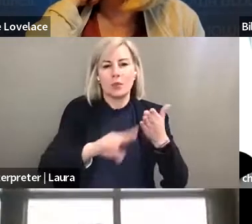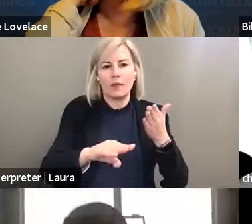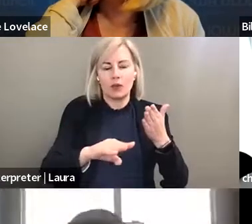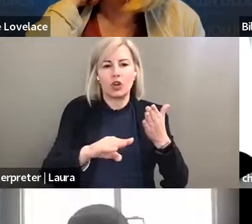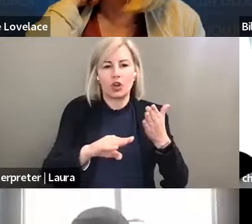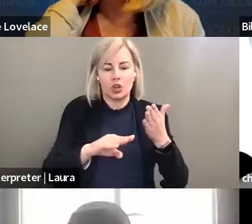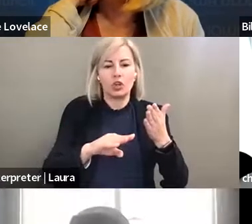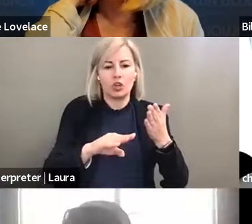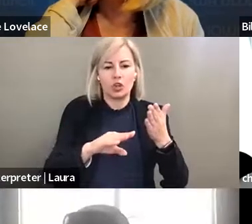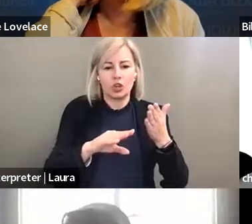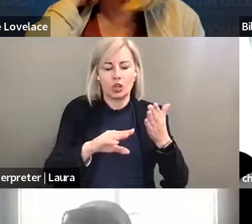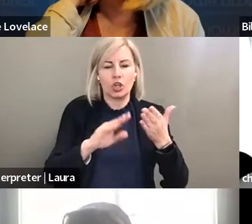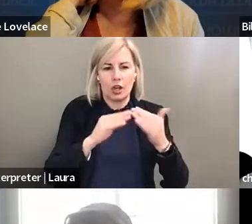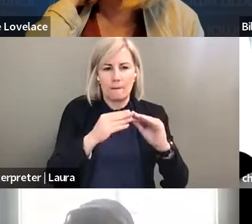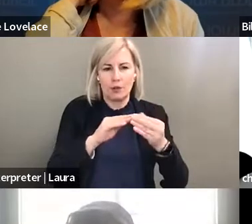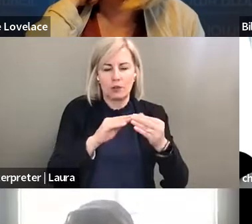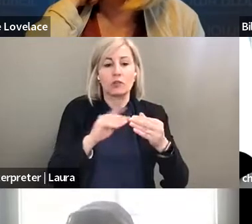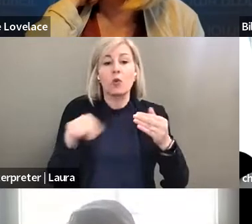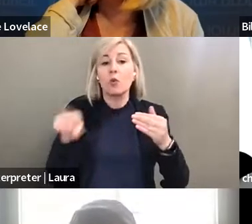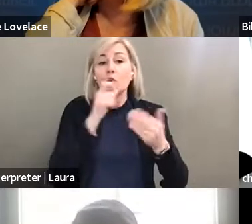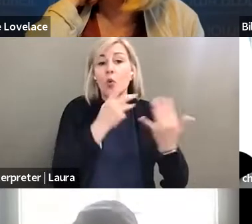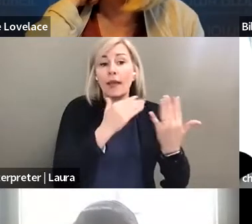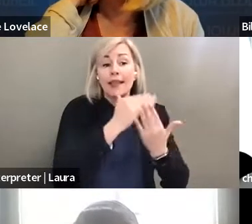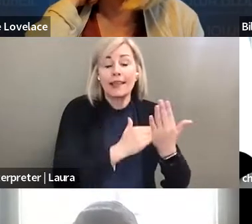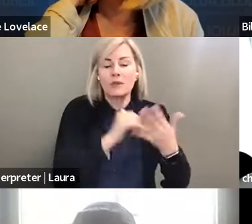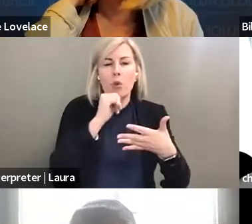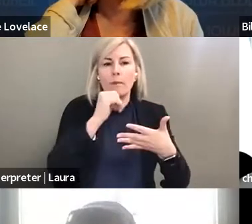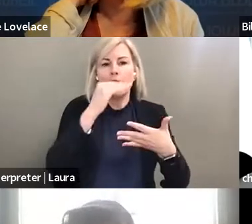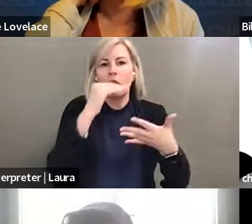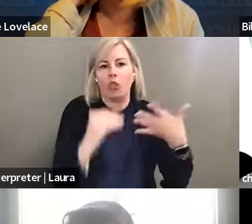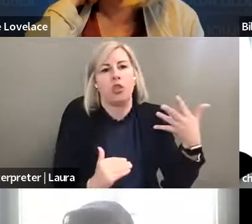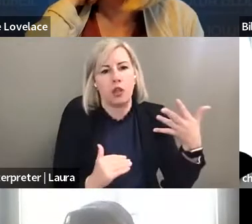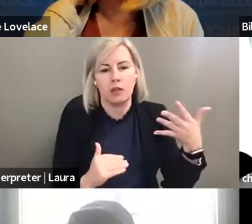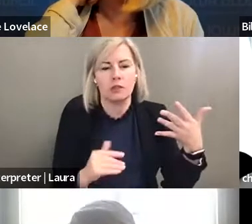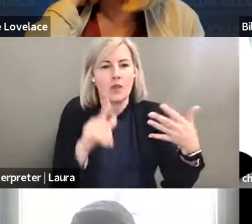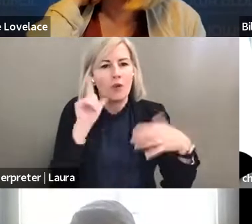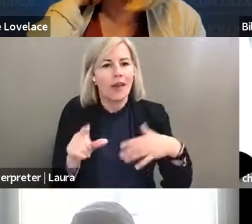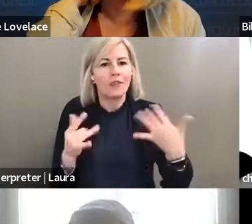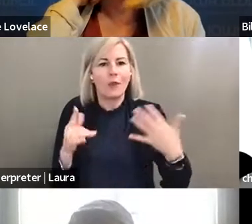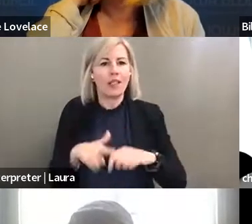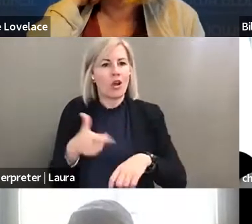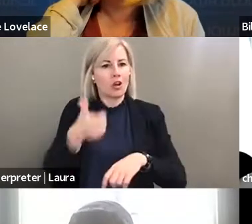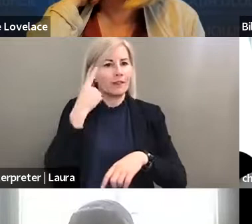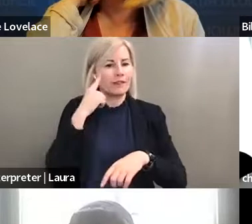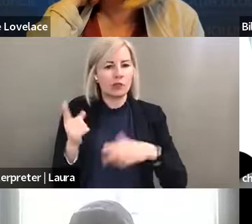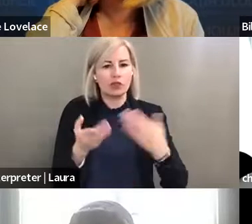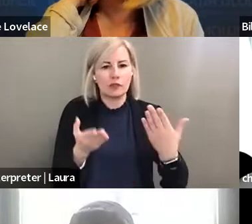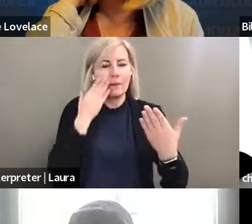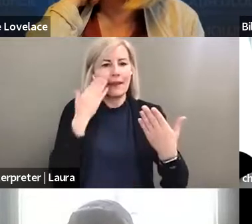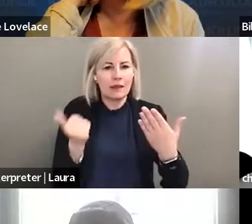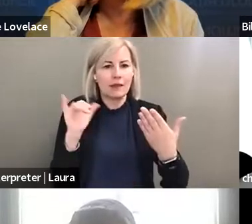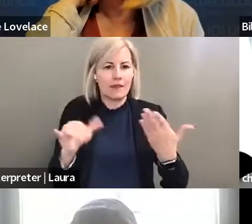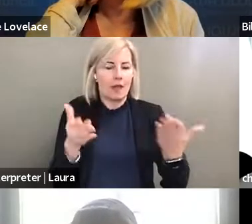that are currently on a waiting list won't be bumped down longer. So they won't have to wait longer for services because of